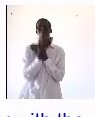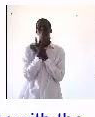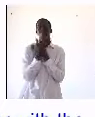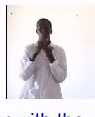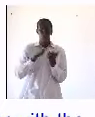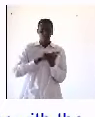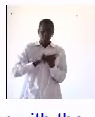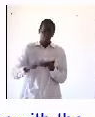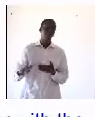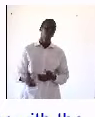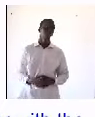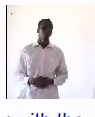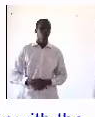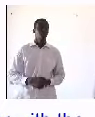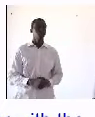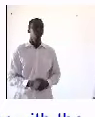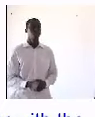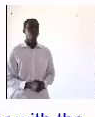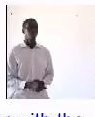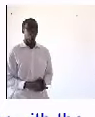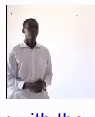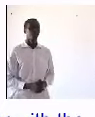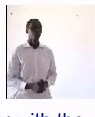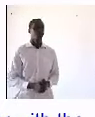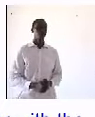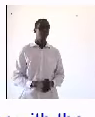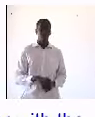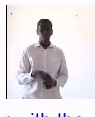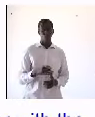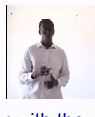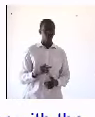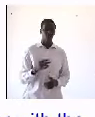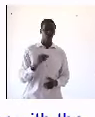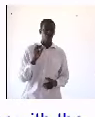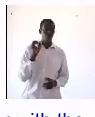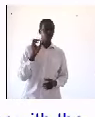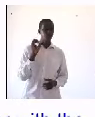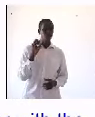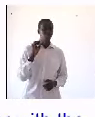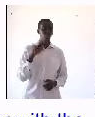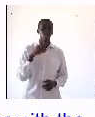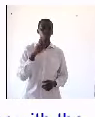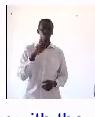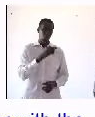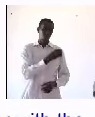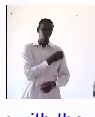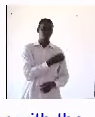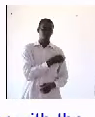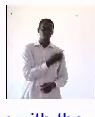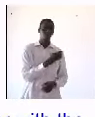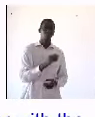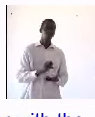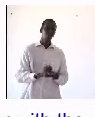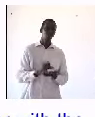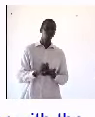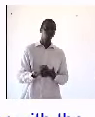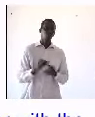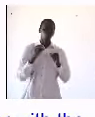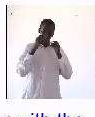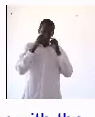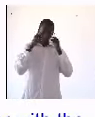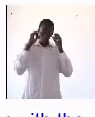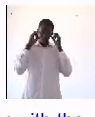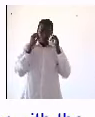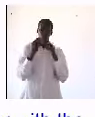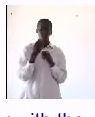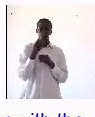see, okay? And when you go to these people, they'll advise you if you need to put in, you know, to take in, you know, a glass or to